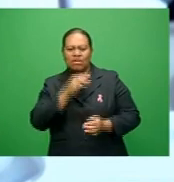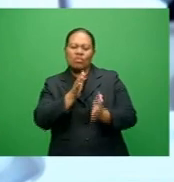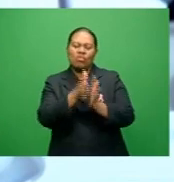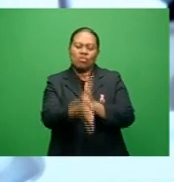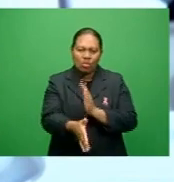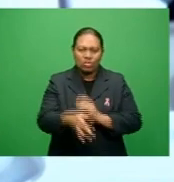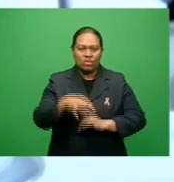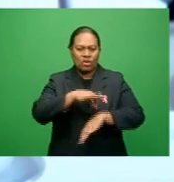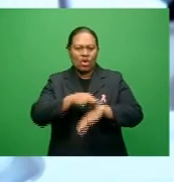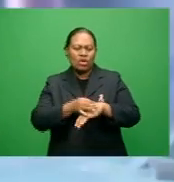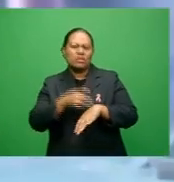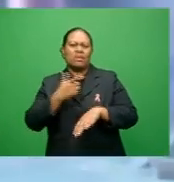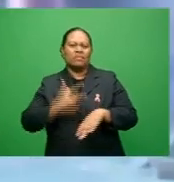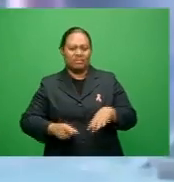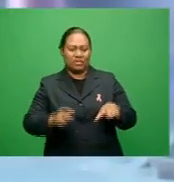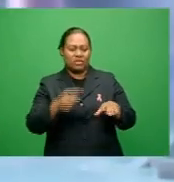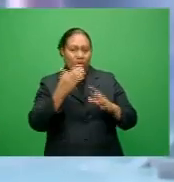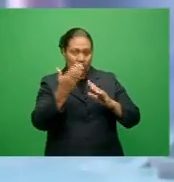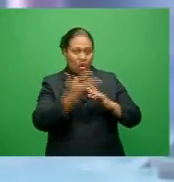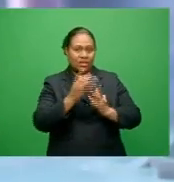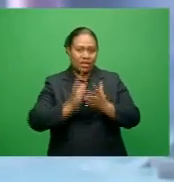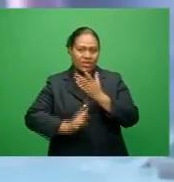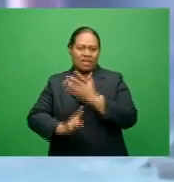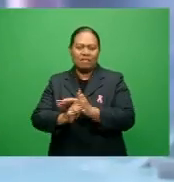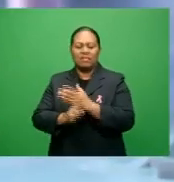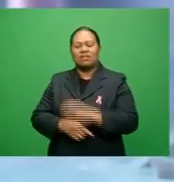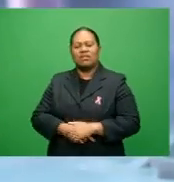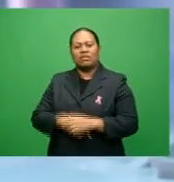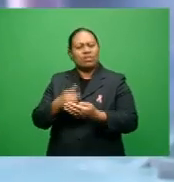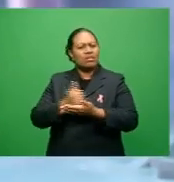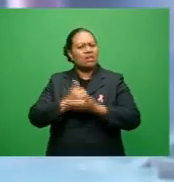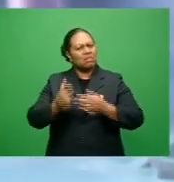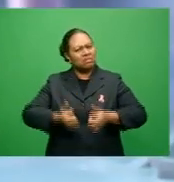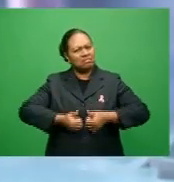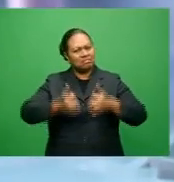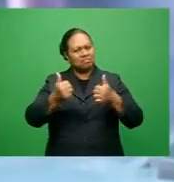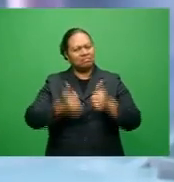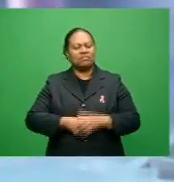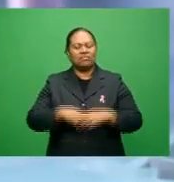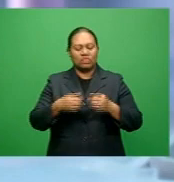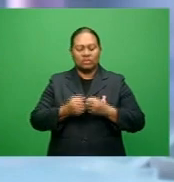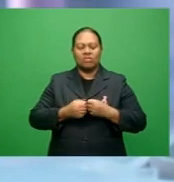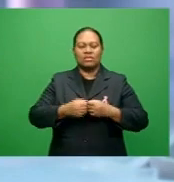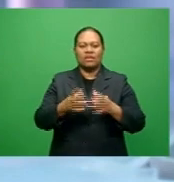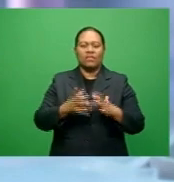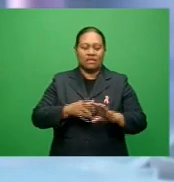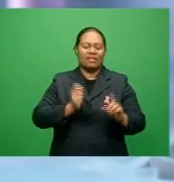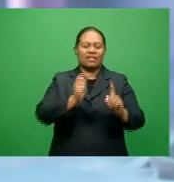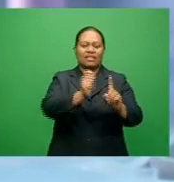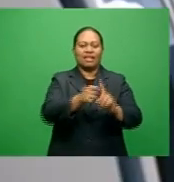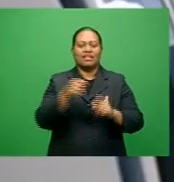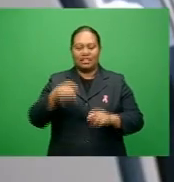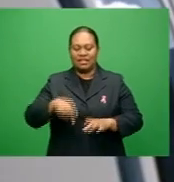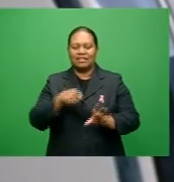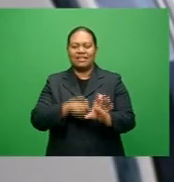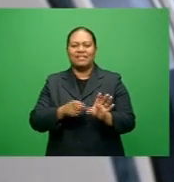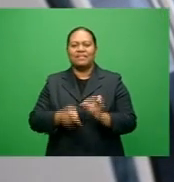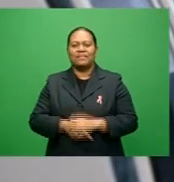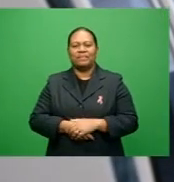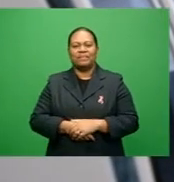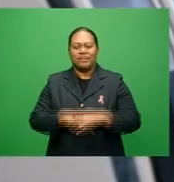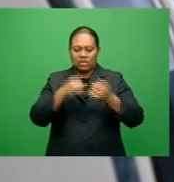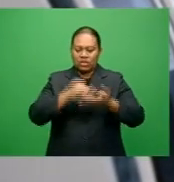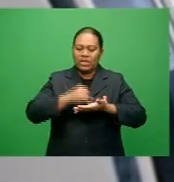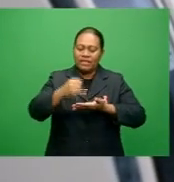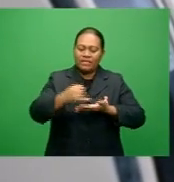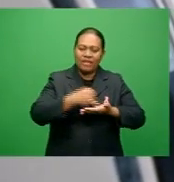treatment amid lockdowns. Overall, the numbers were good enough to mean the firm is sticking to its targets for 2020. Investors,